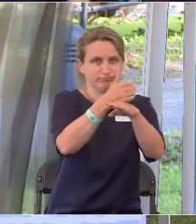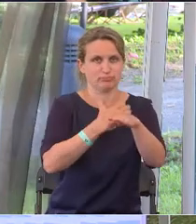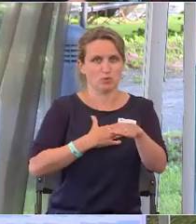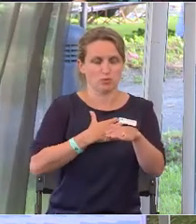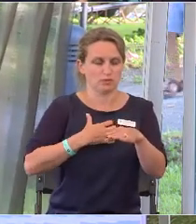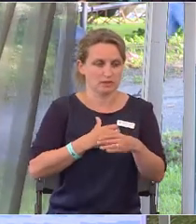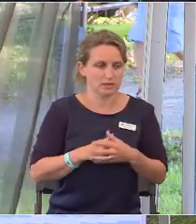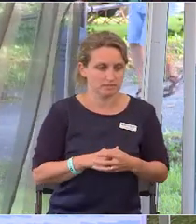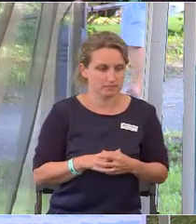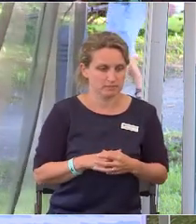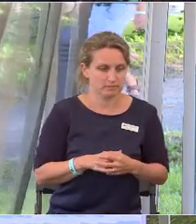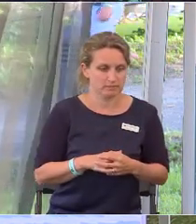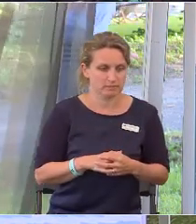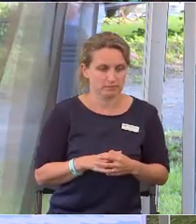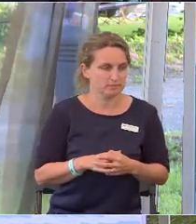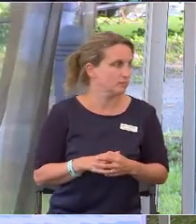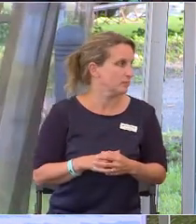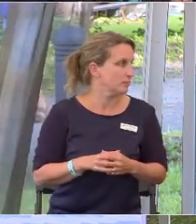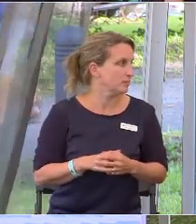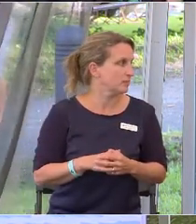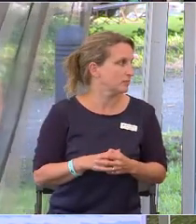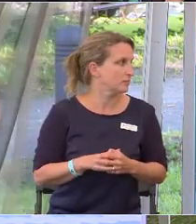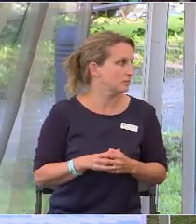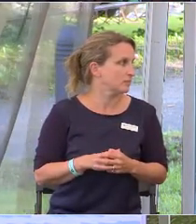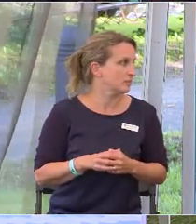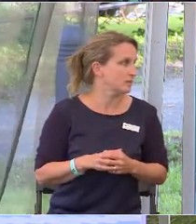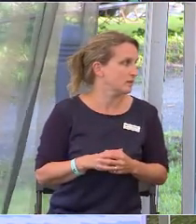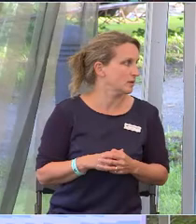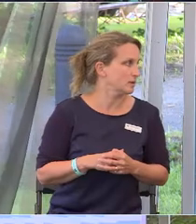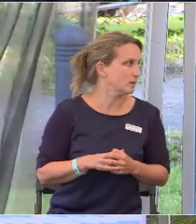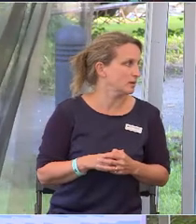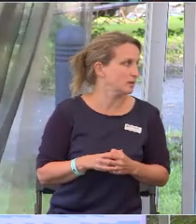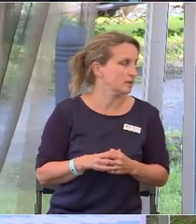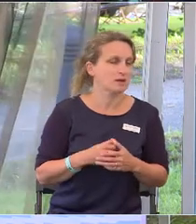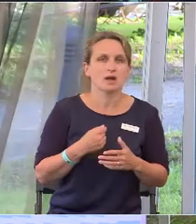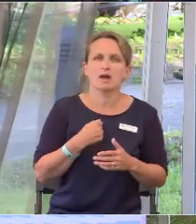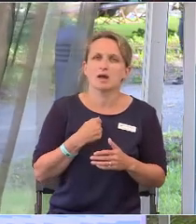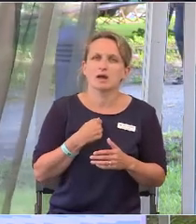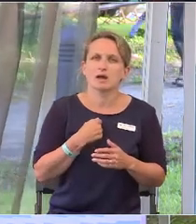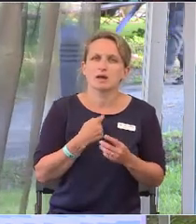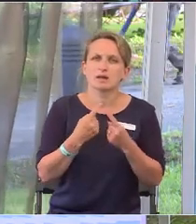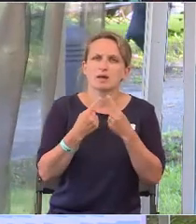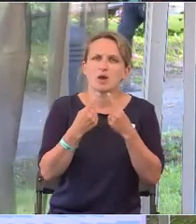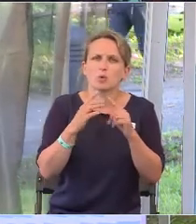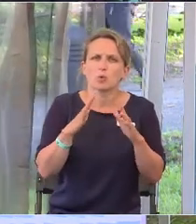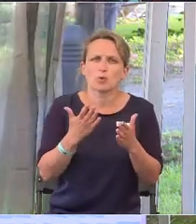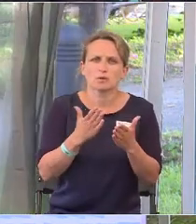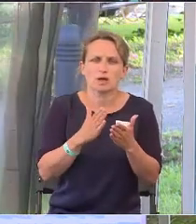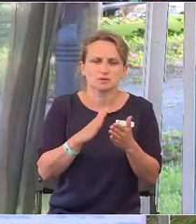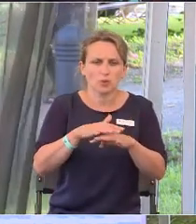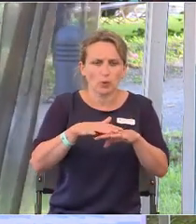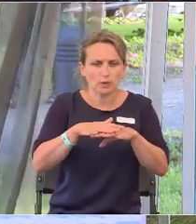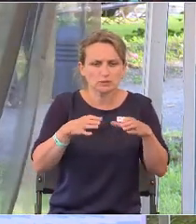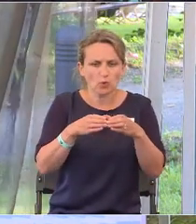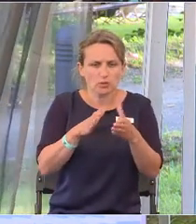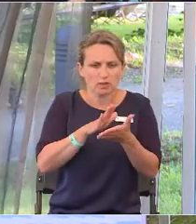I think that we have something to do with the ideas of the clean of the state and the society in a way